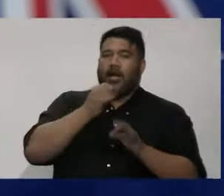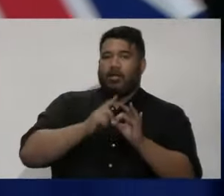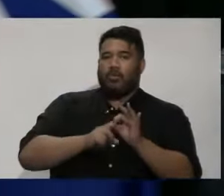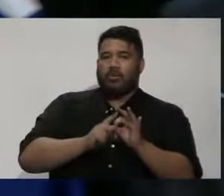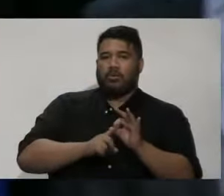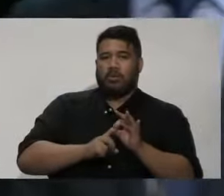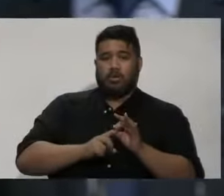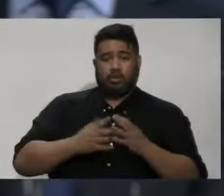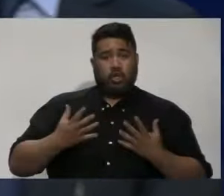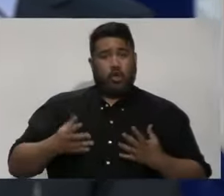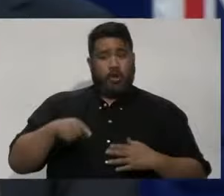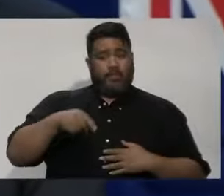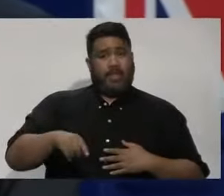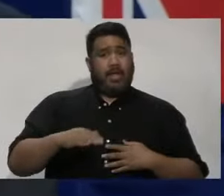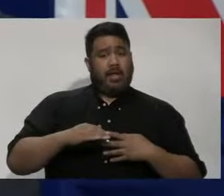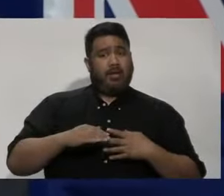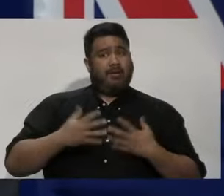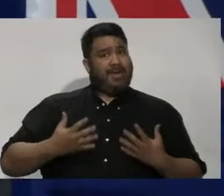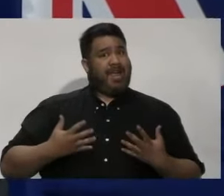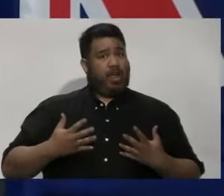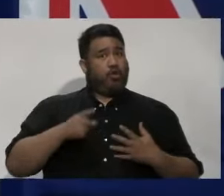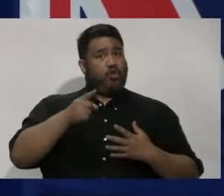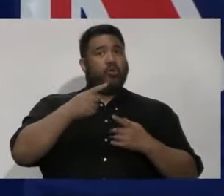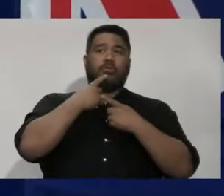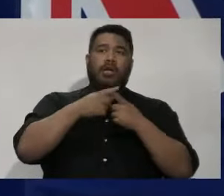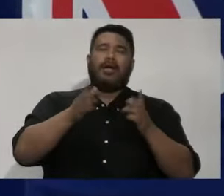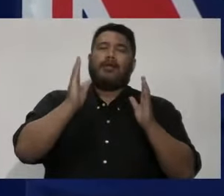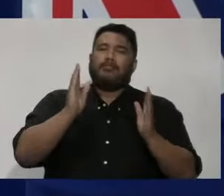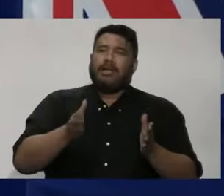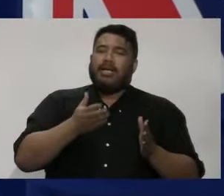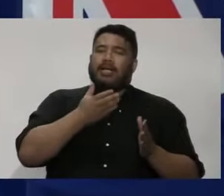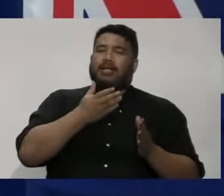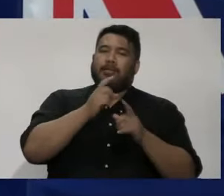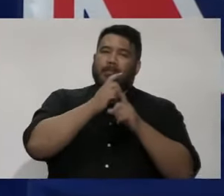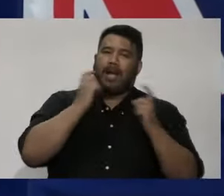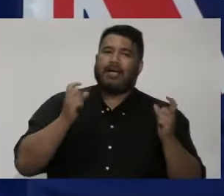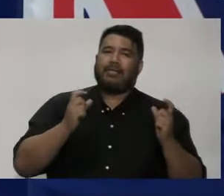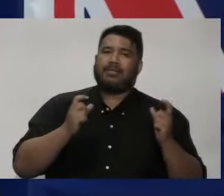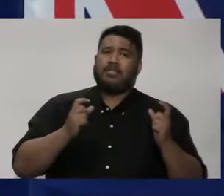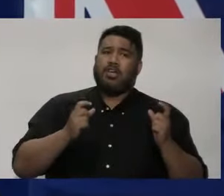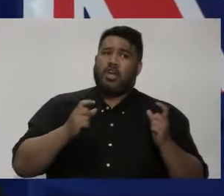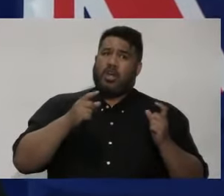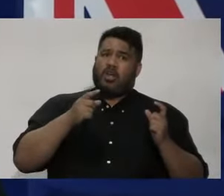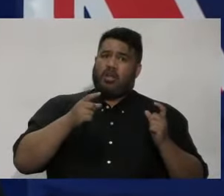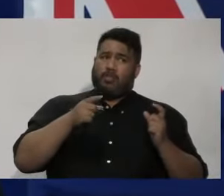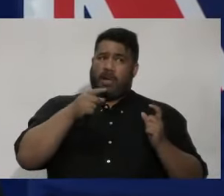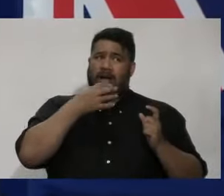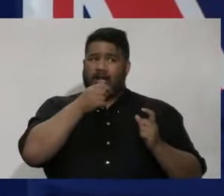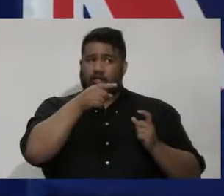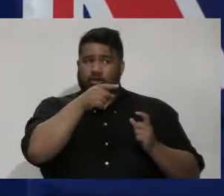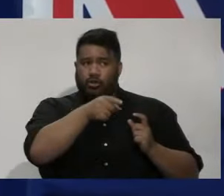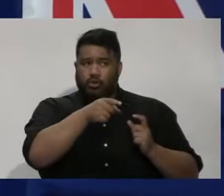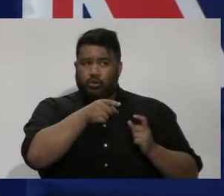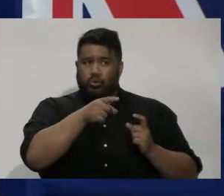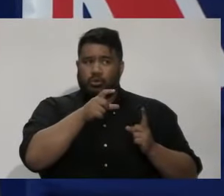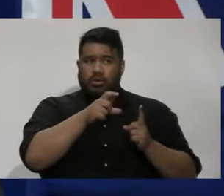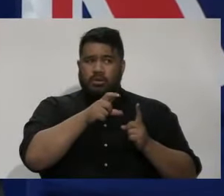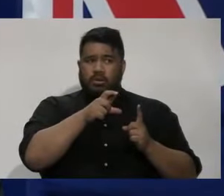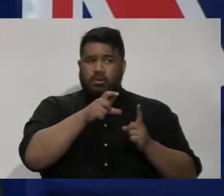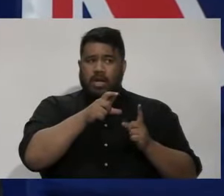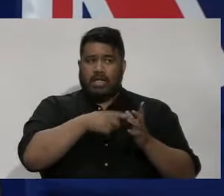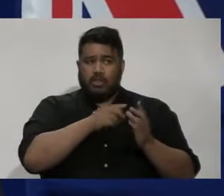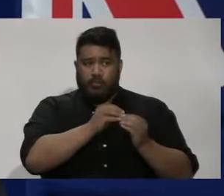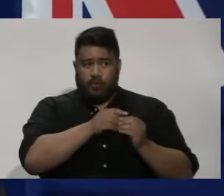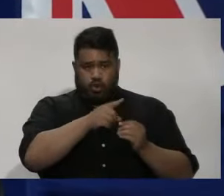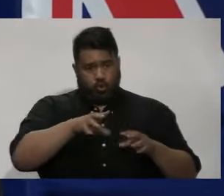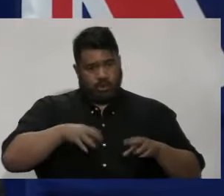masks at this level, or would you like to see it more widely used? So the advice that our team had put together